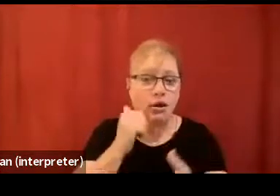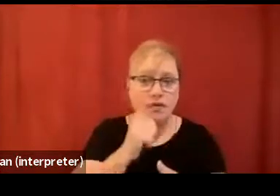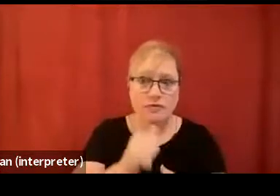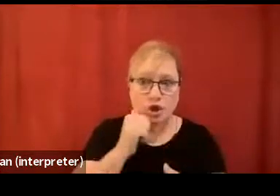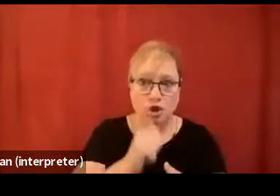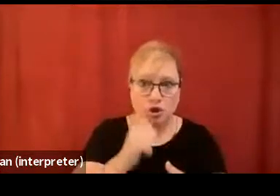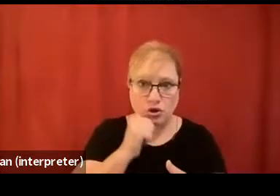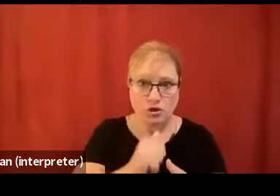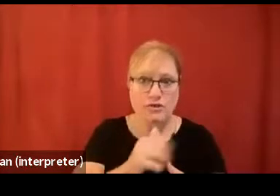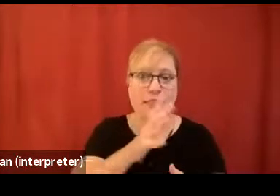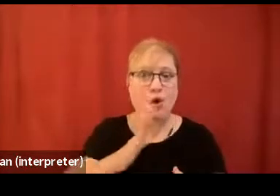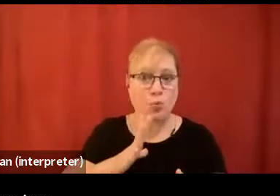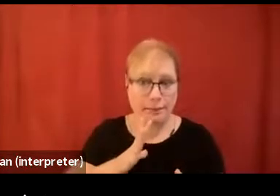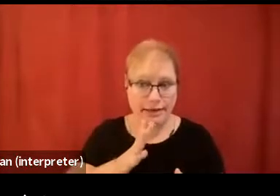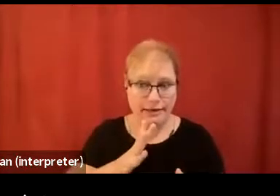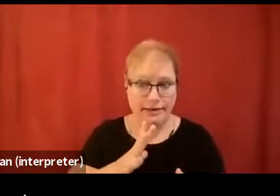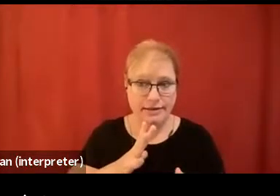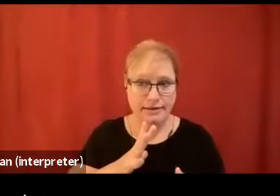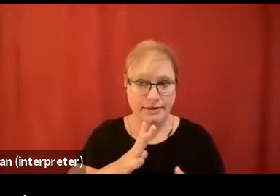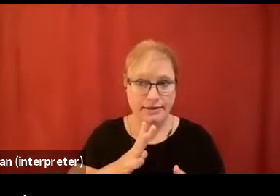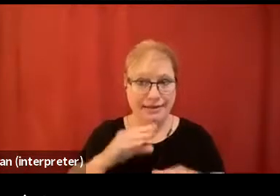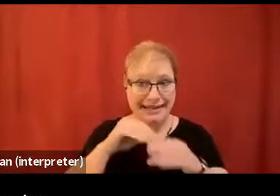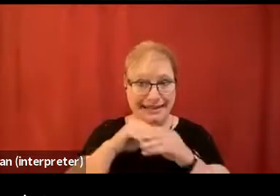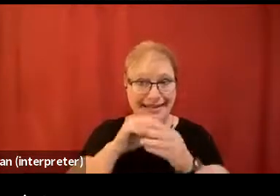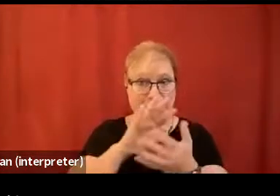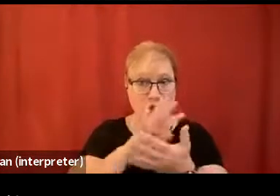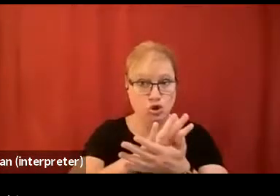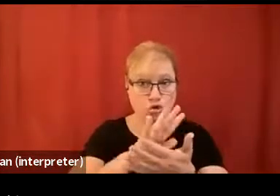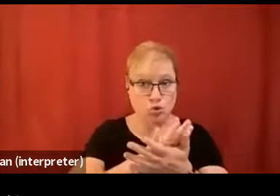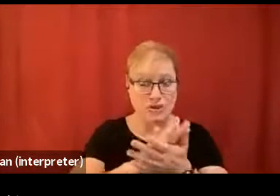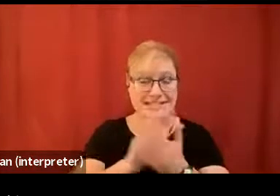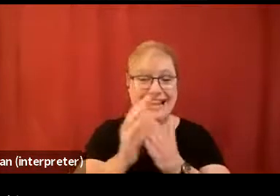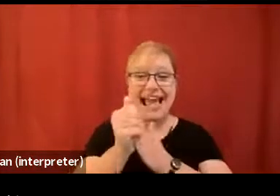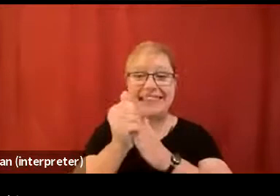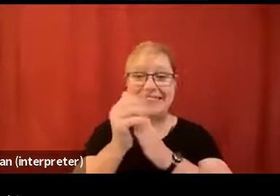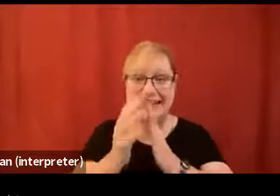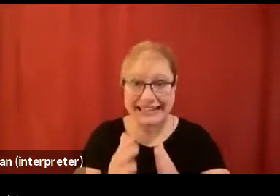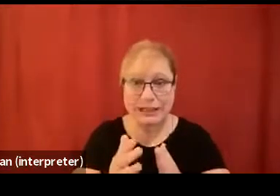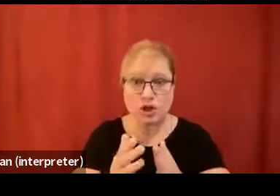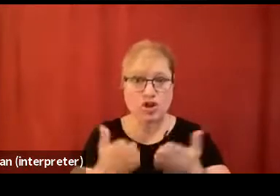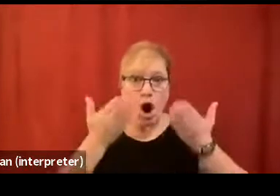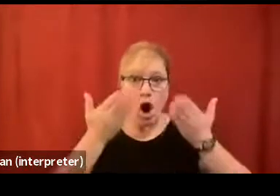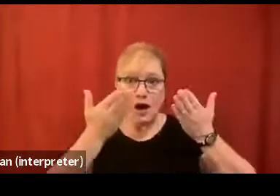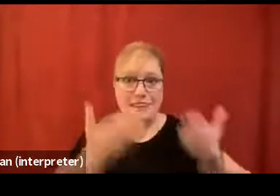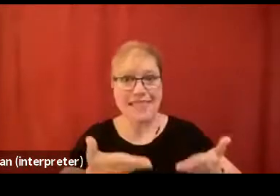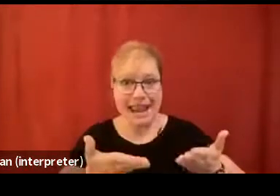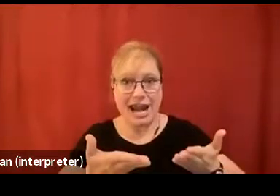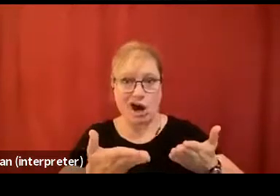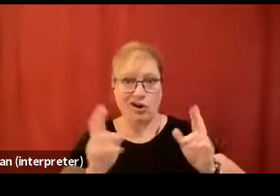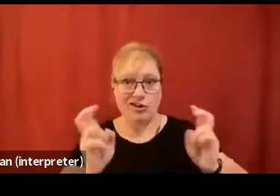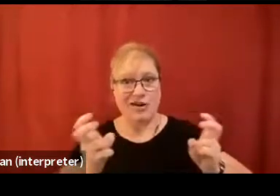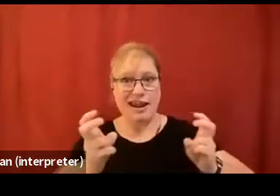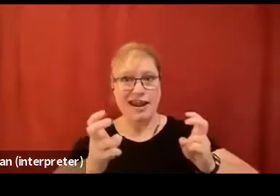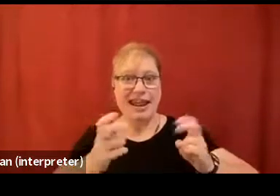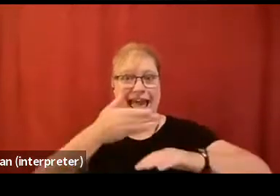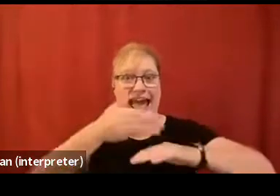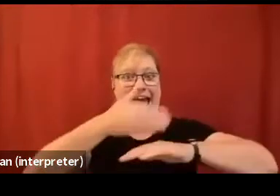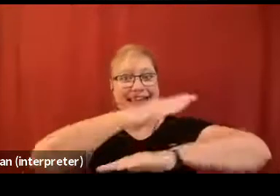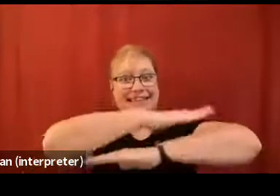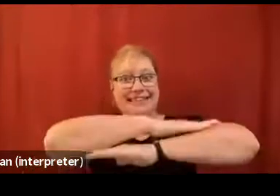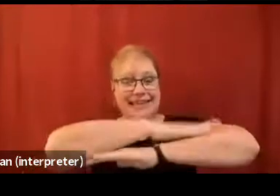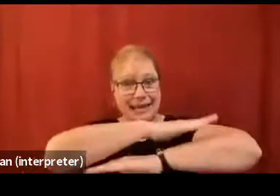and the women in schools and leaders are at the table. They need to be able to provide